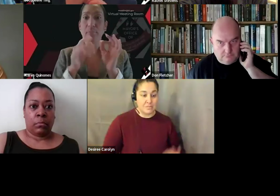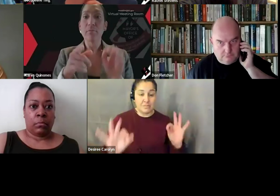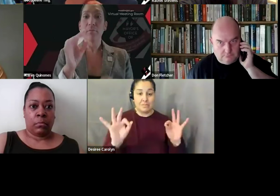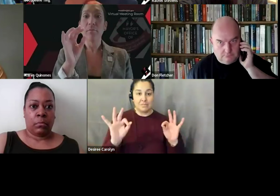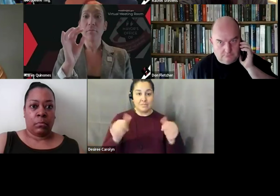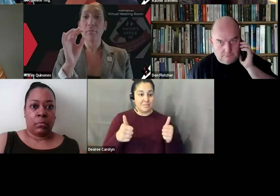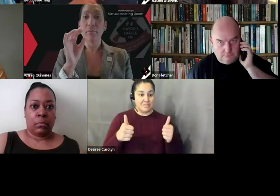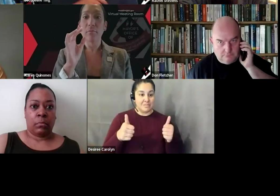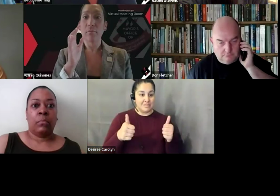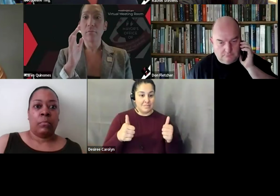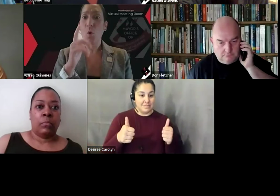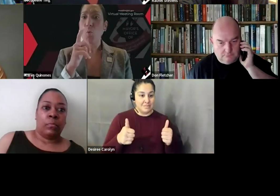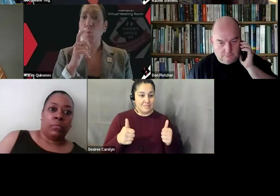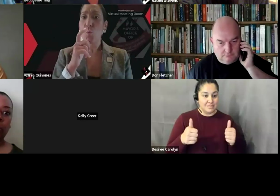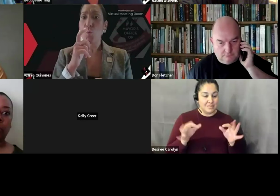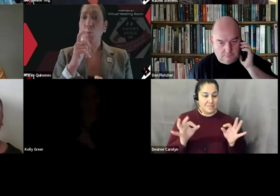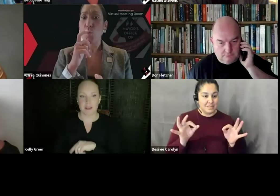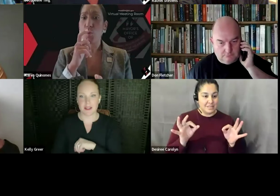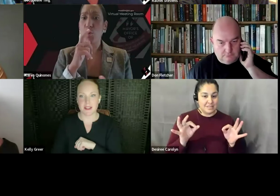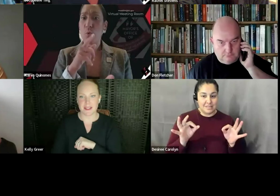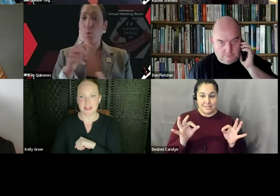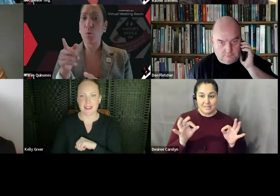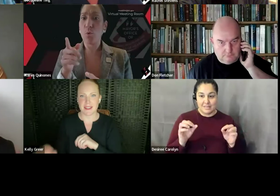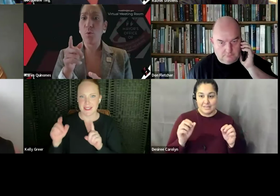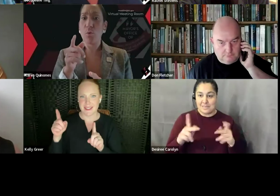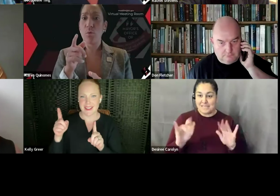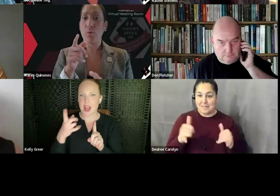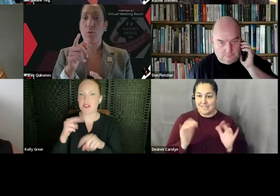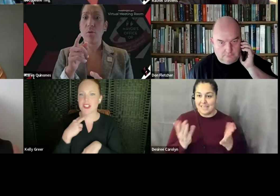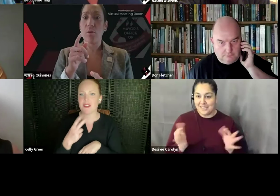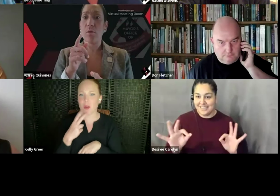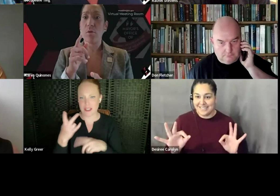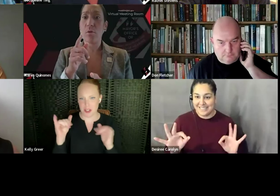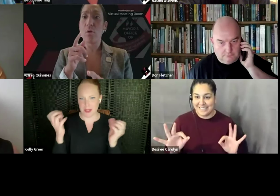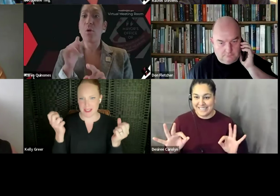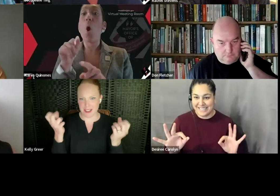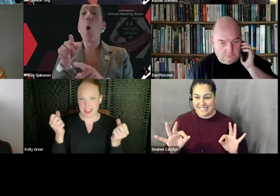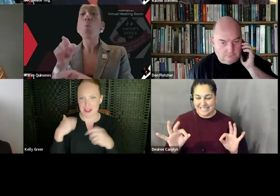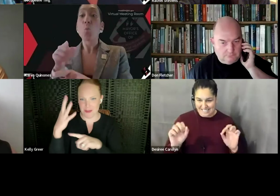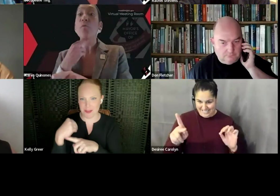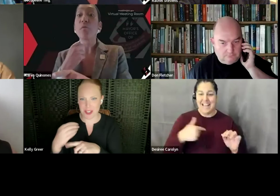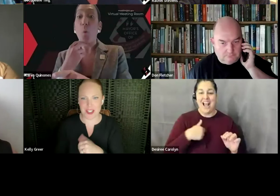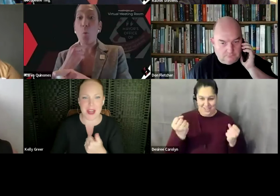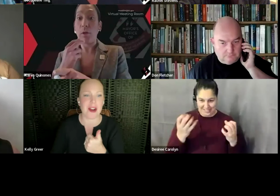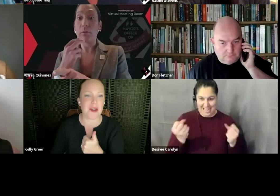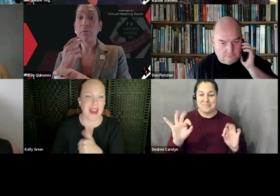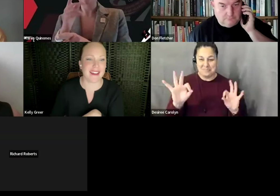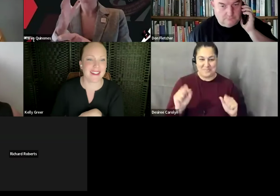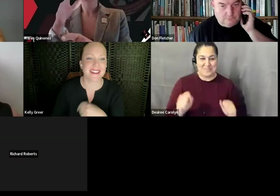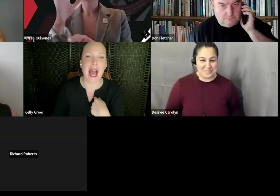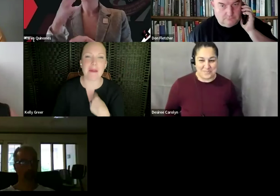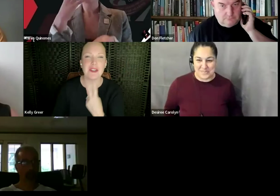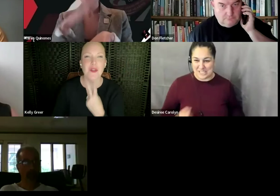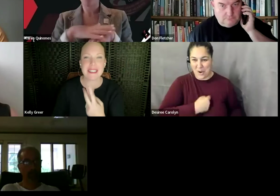Desiree, are you still going? You want me to pop on? I was just going to voice. Do you want to still sign? You turned your camera off.